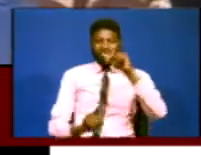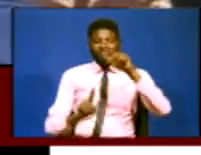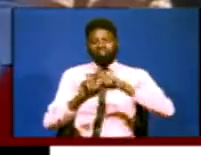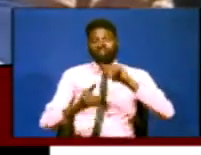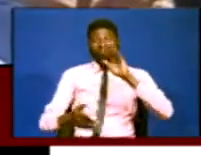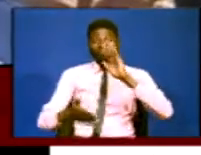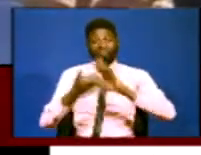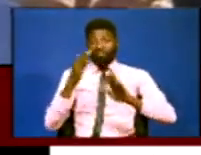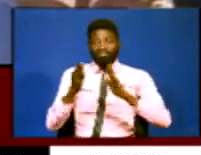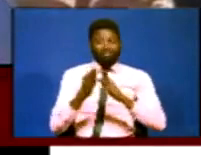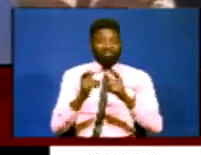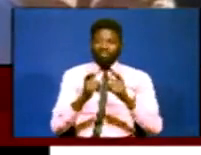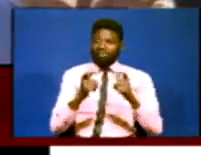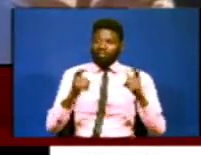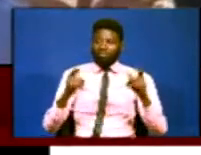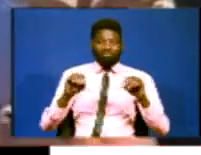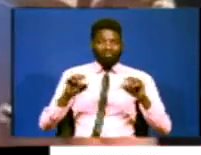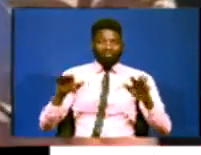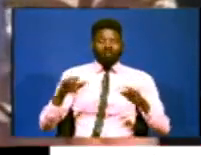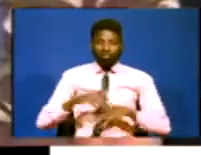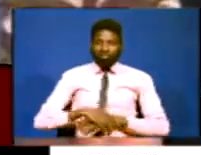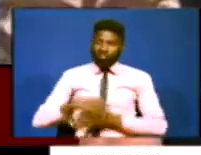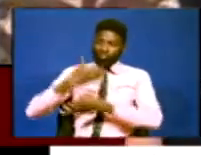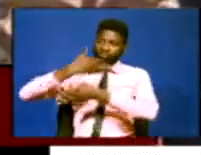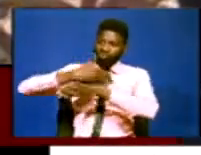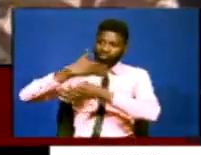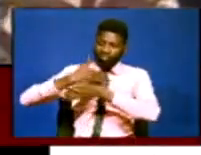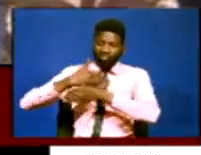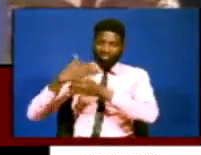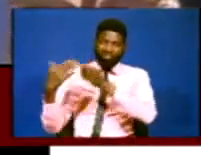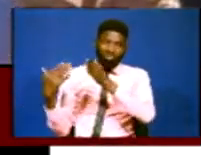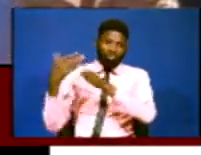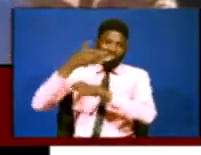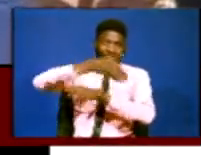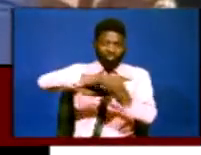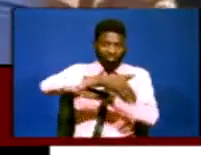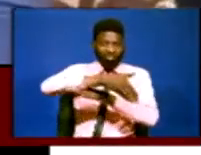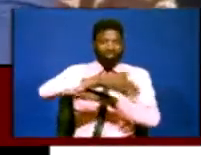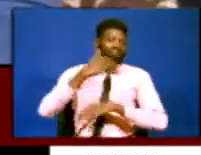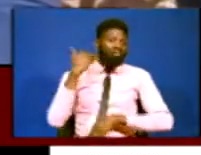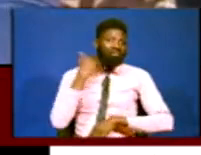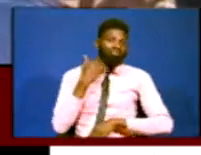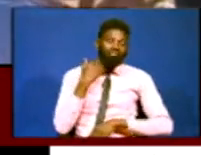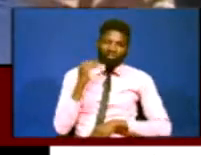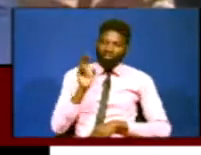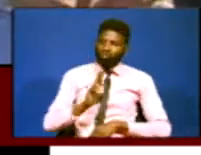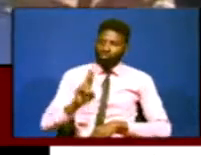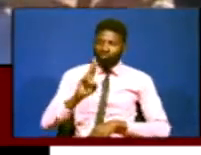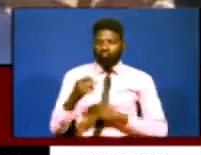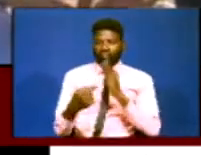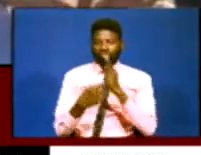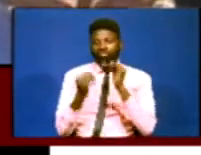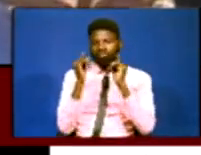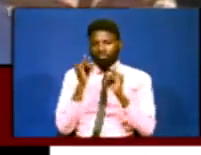distances. Cross-border and transnational crime leverages modern technology to escape